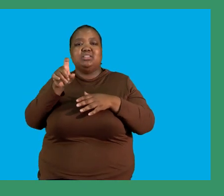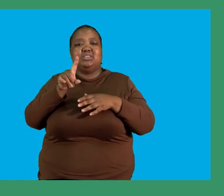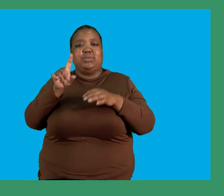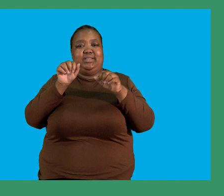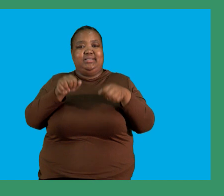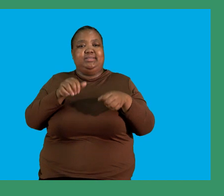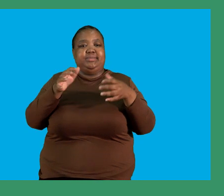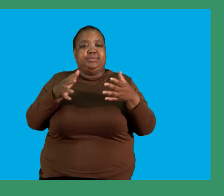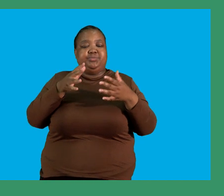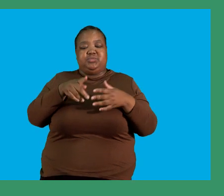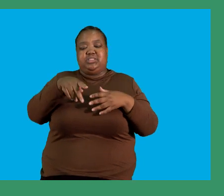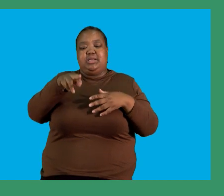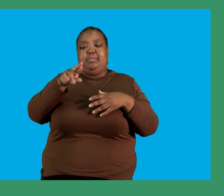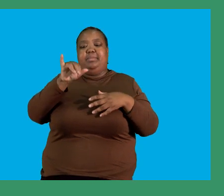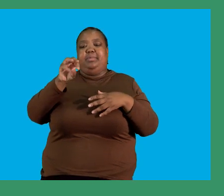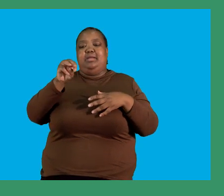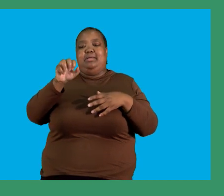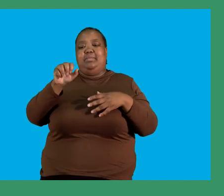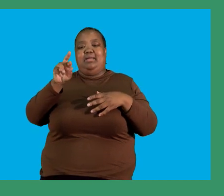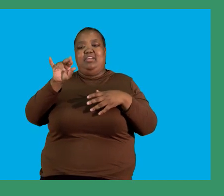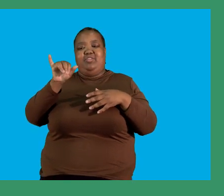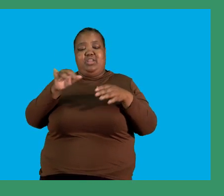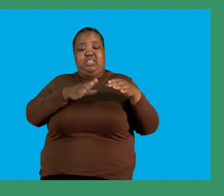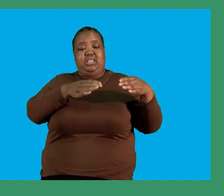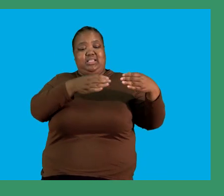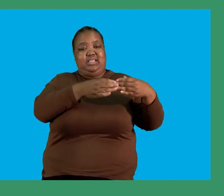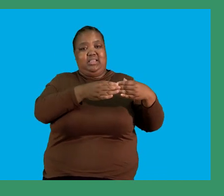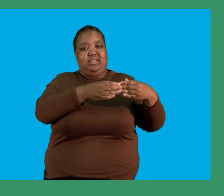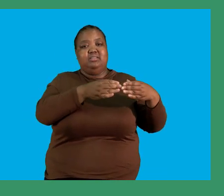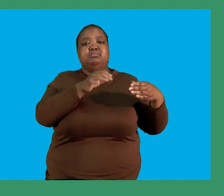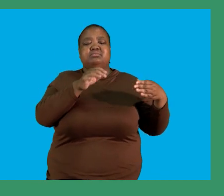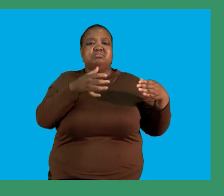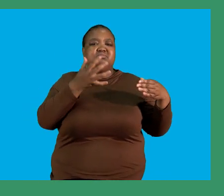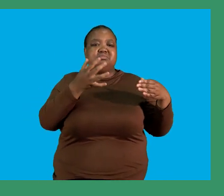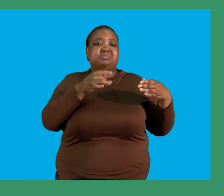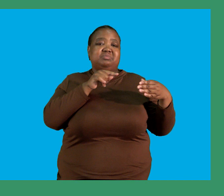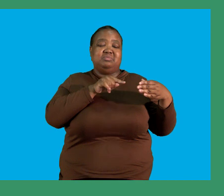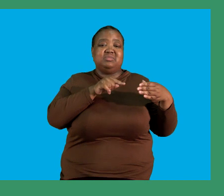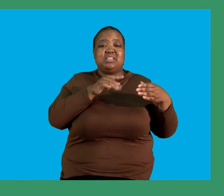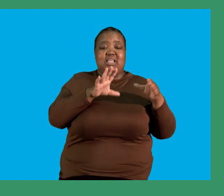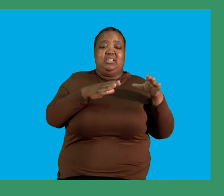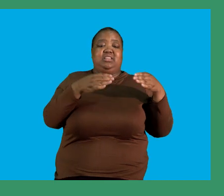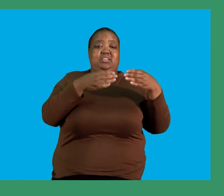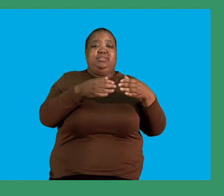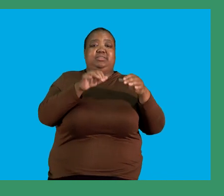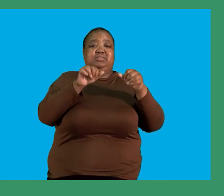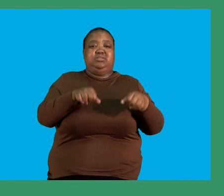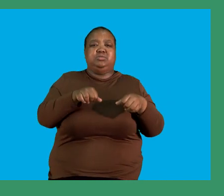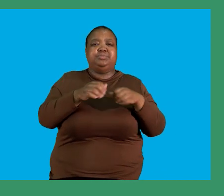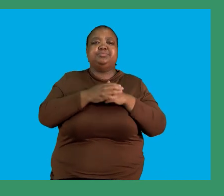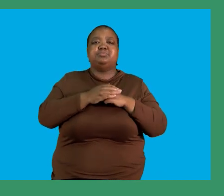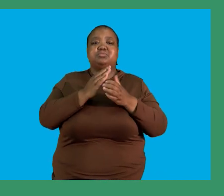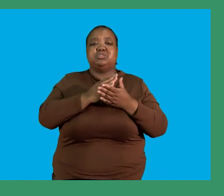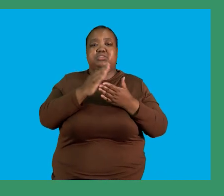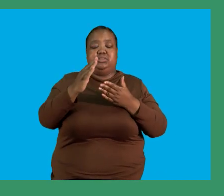come across in this lesson include the primary sector, which is defined as a sector that deals